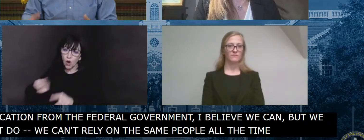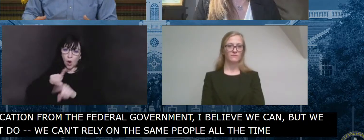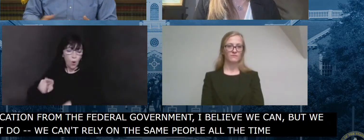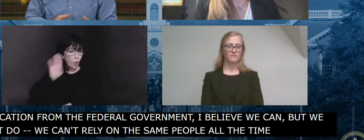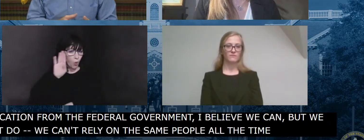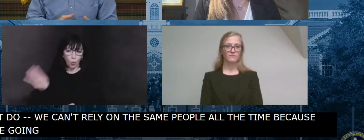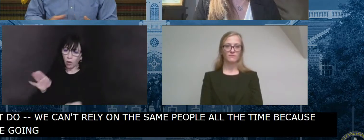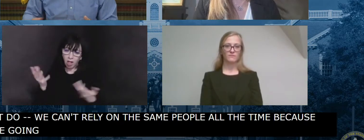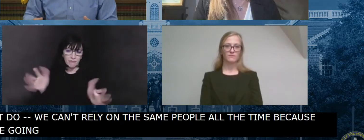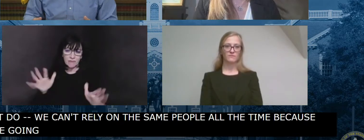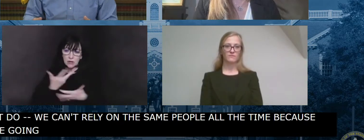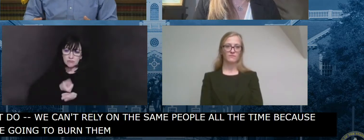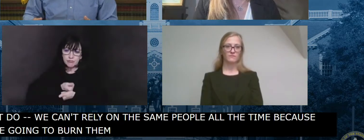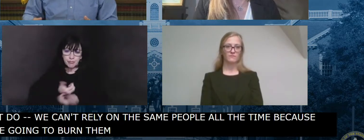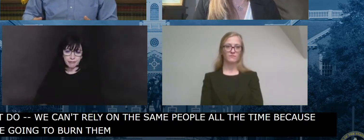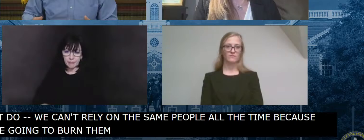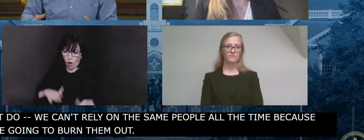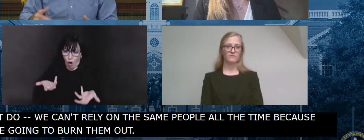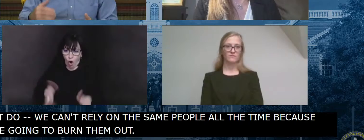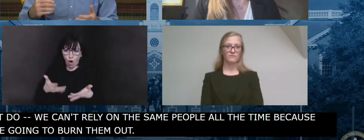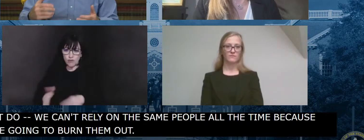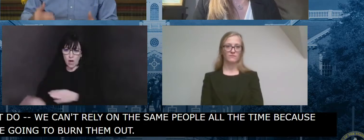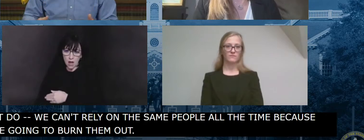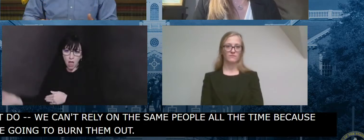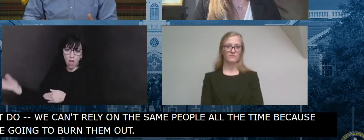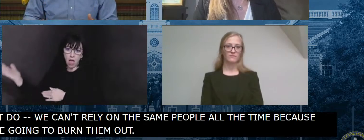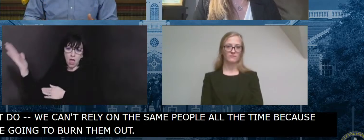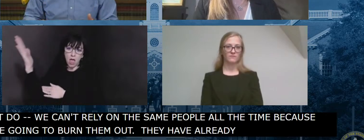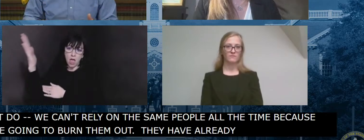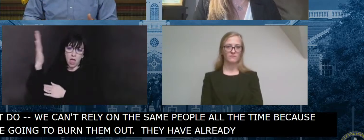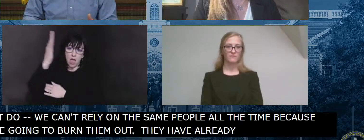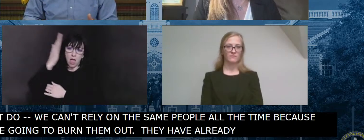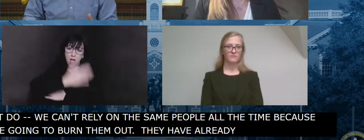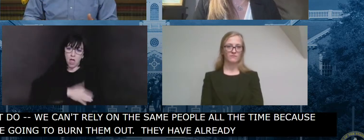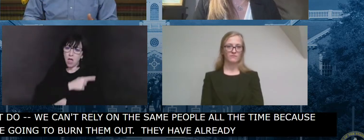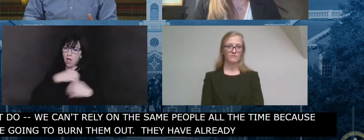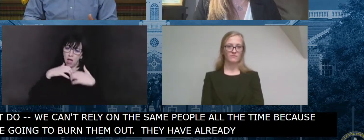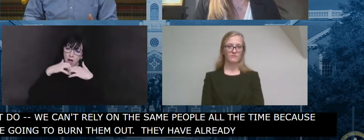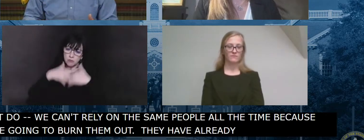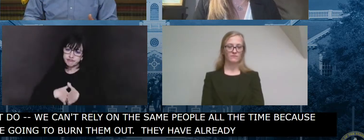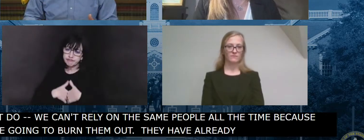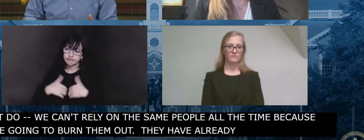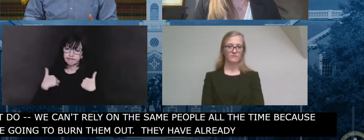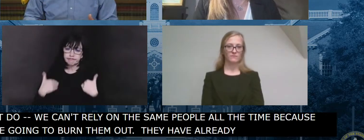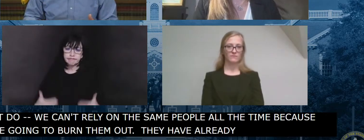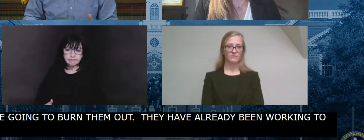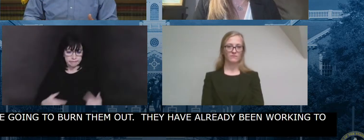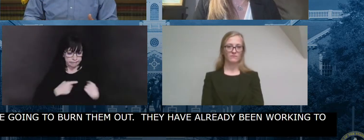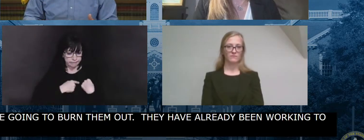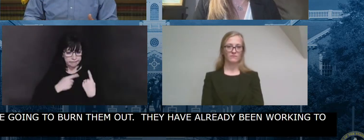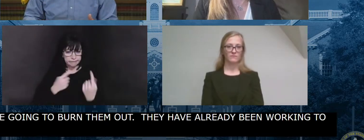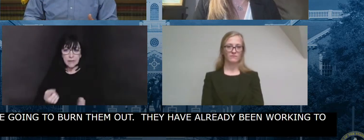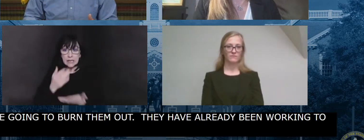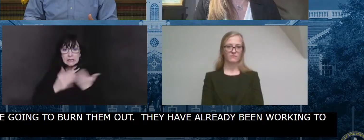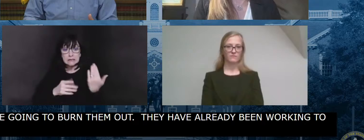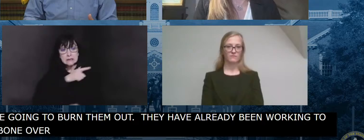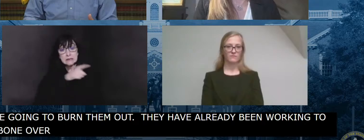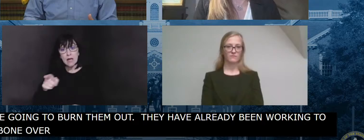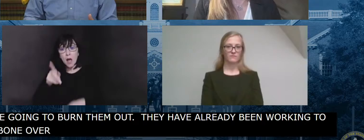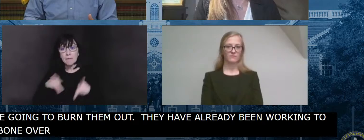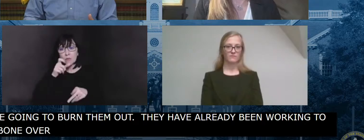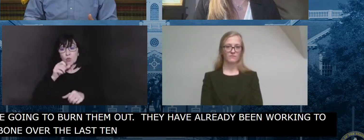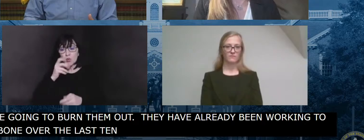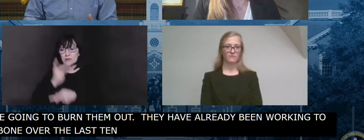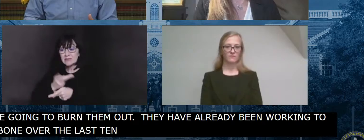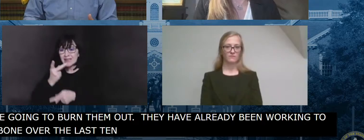already been working to the bone over the last 10 months since the first case back